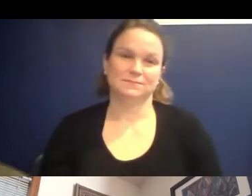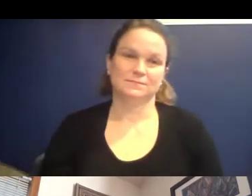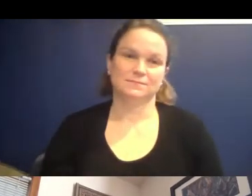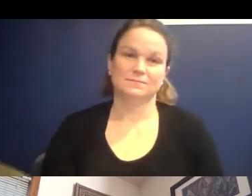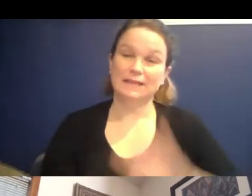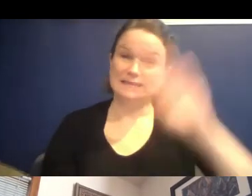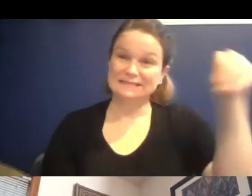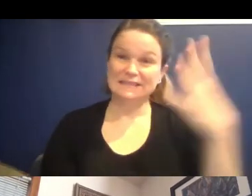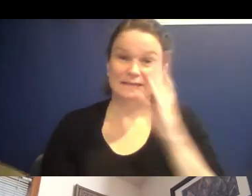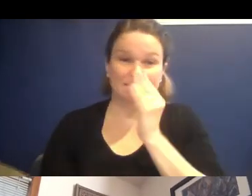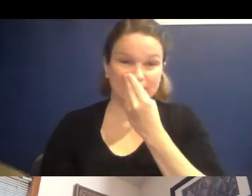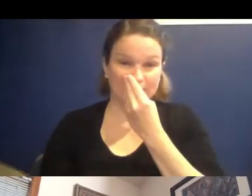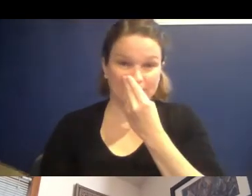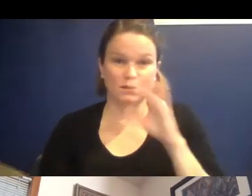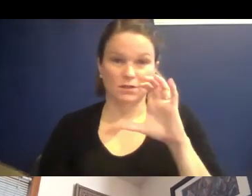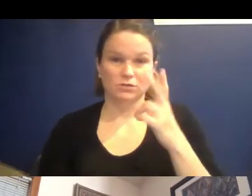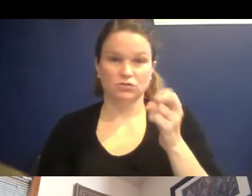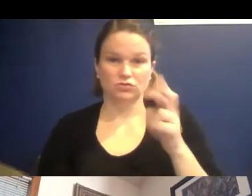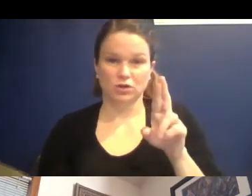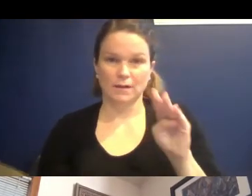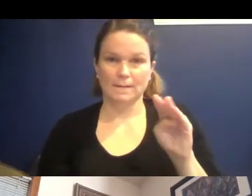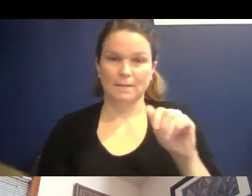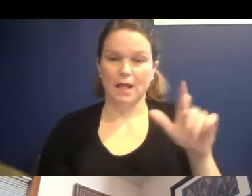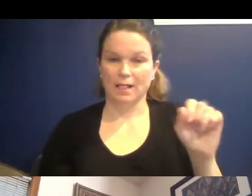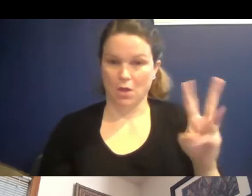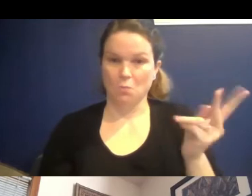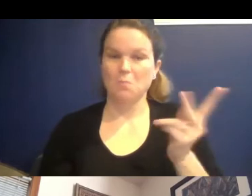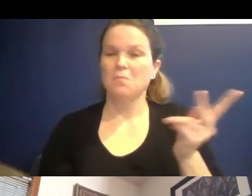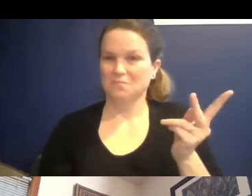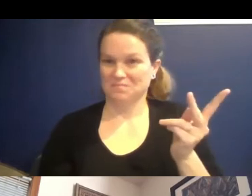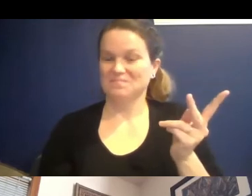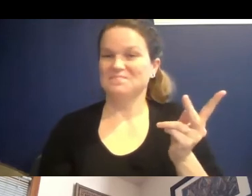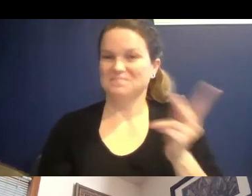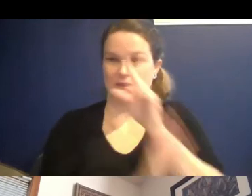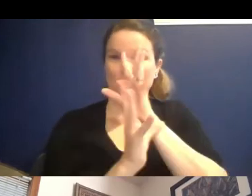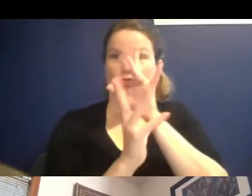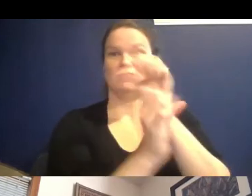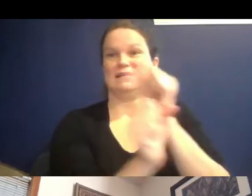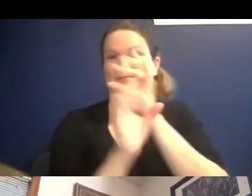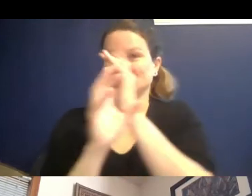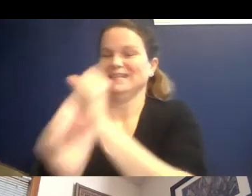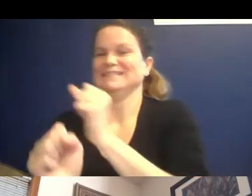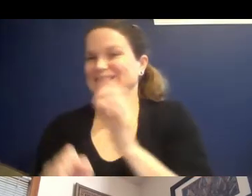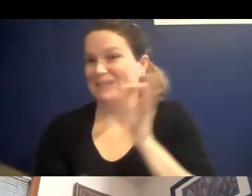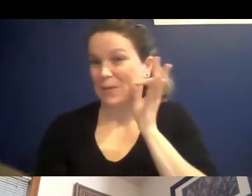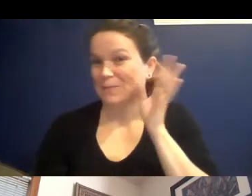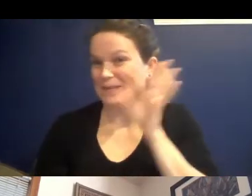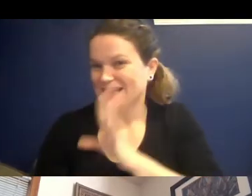Sunflowers and checker mallow in our yard attract a large variety of bees and